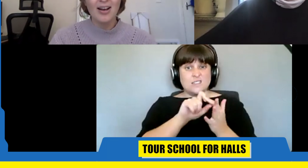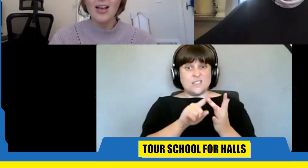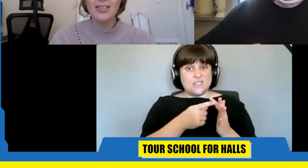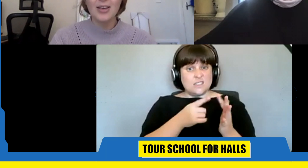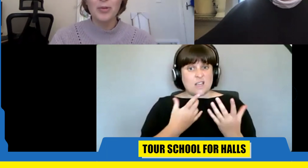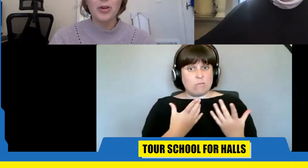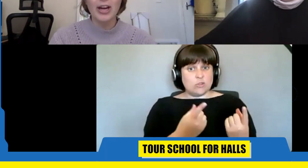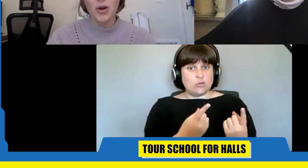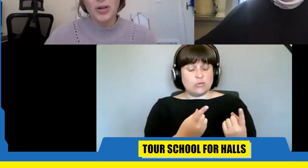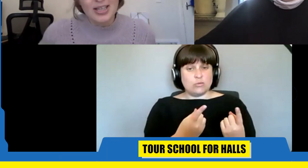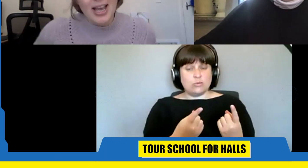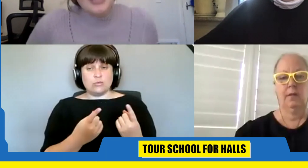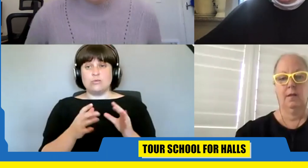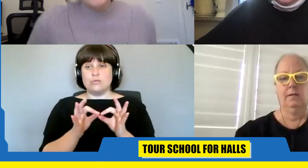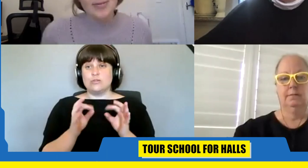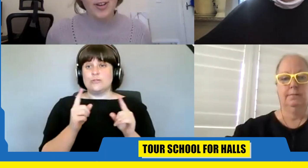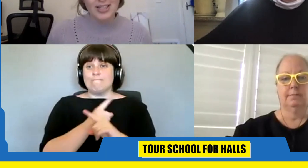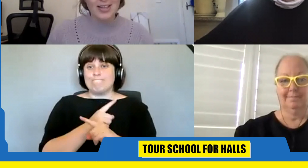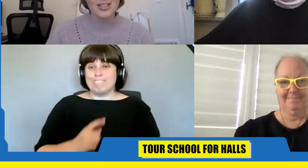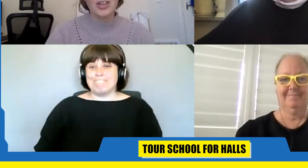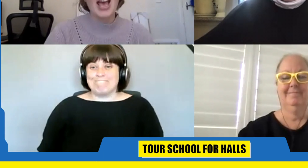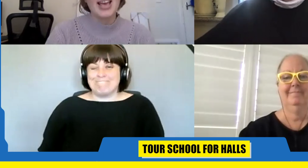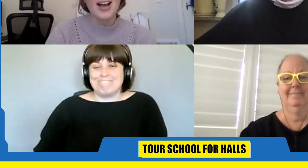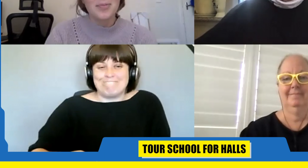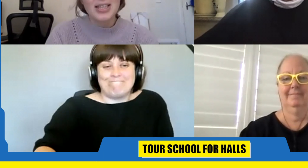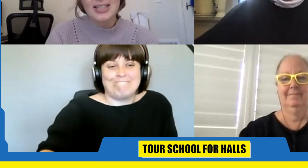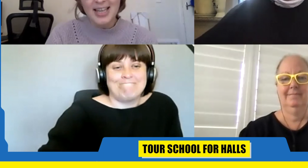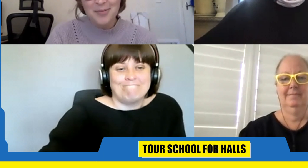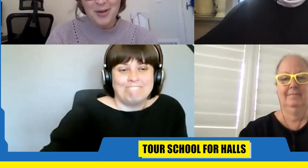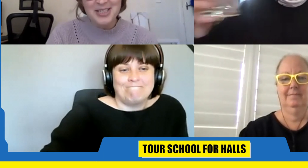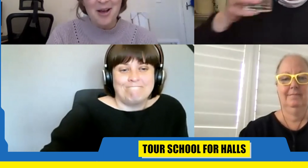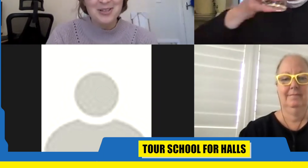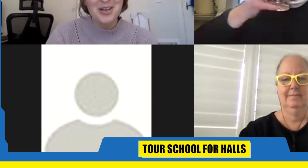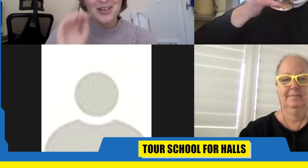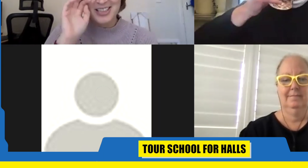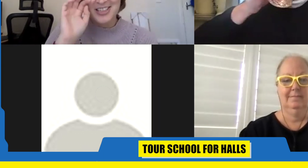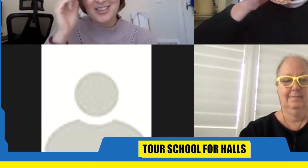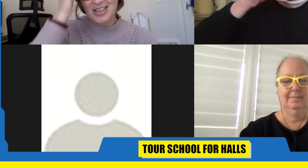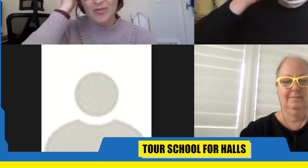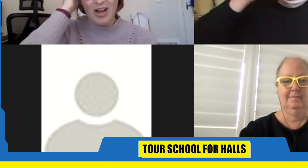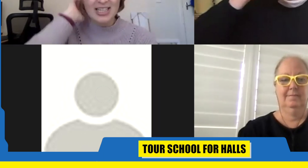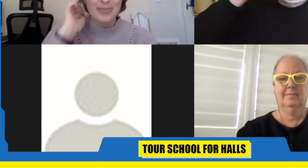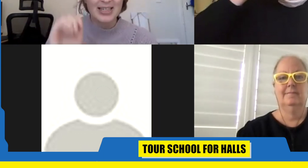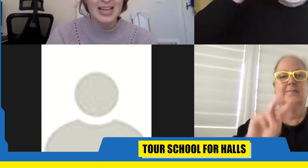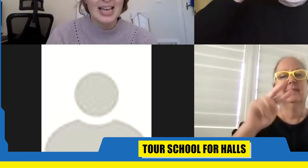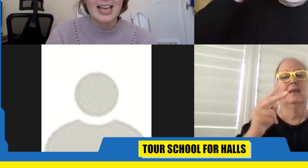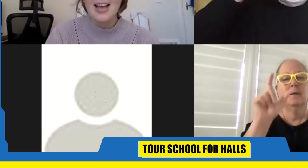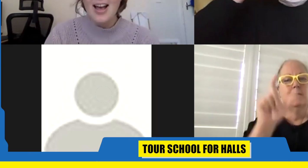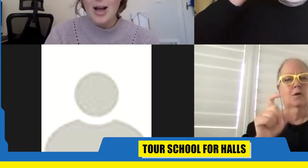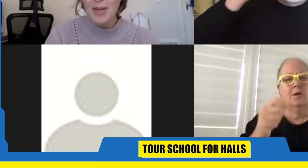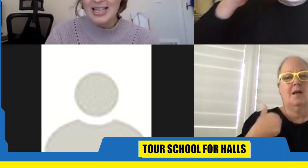I think it would be great to go into the case studies first, if that's okay. The second person I was going to invite to speak